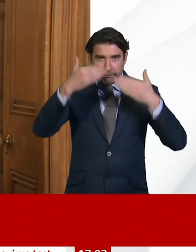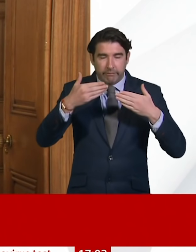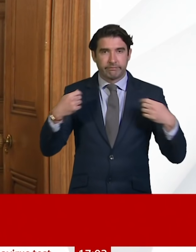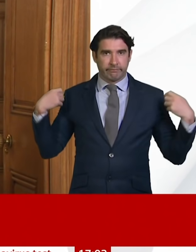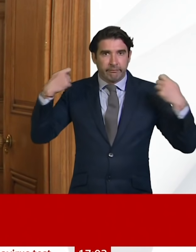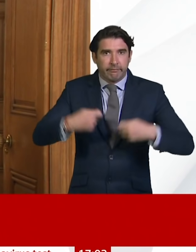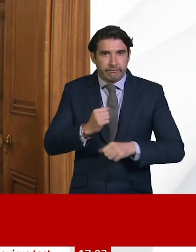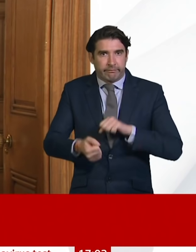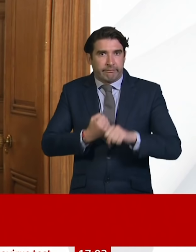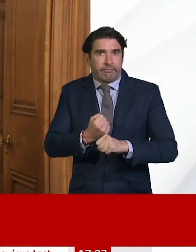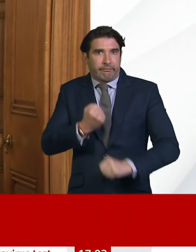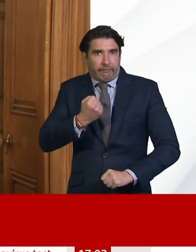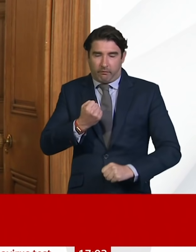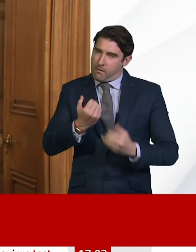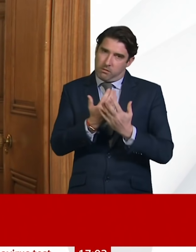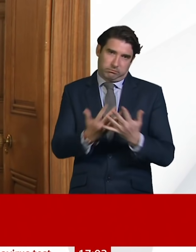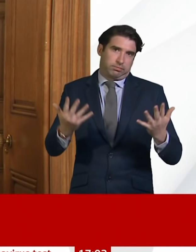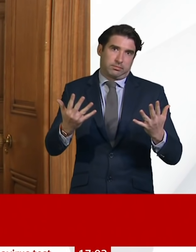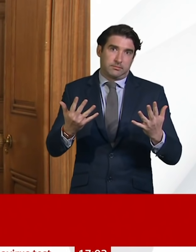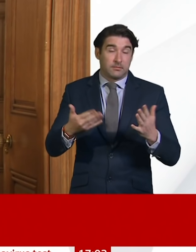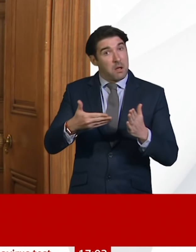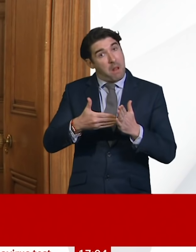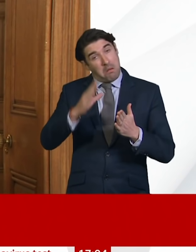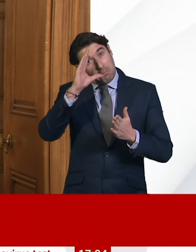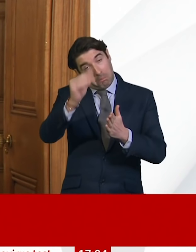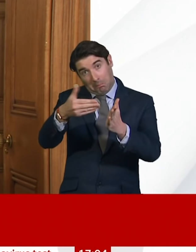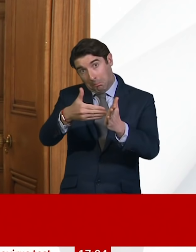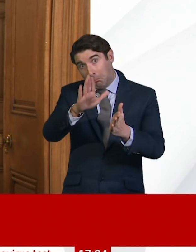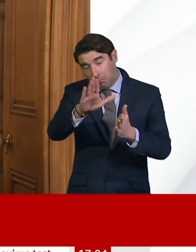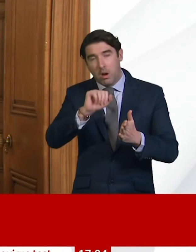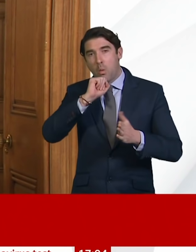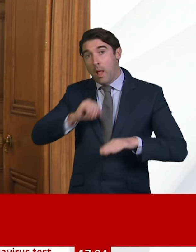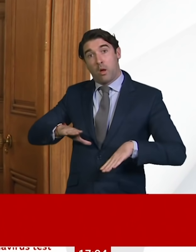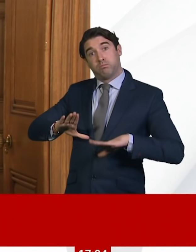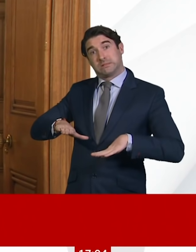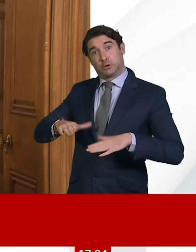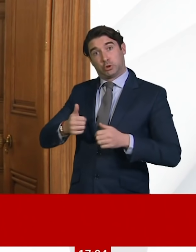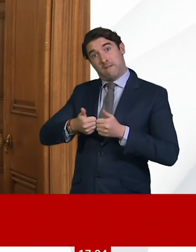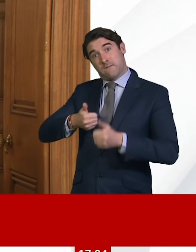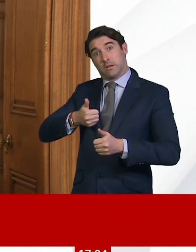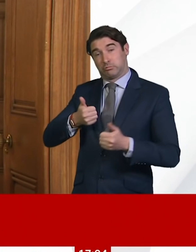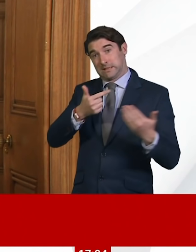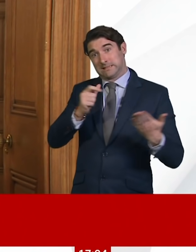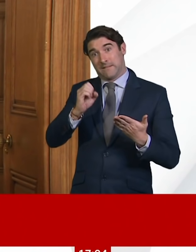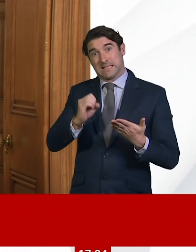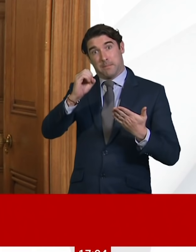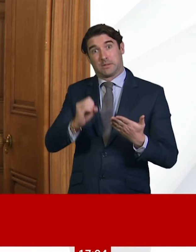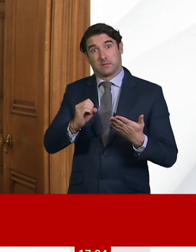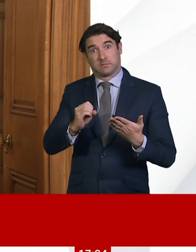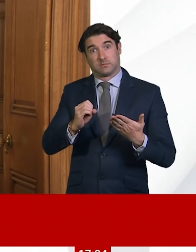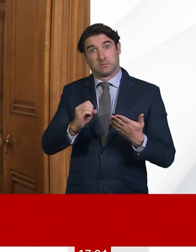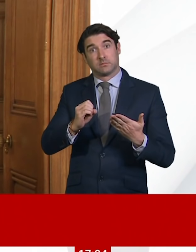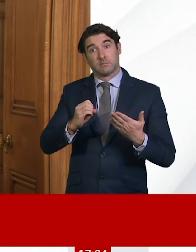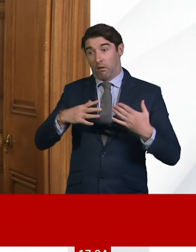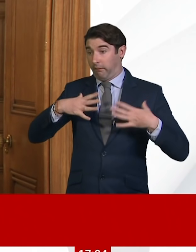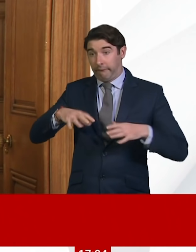UK manufacturers will meet 70% of the demand for PPE, compared with just 1%